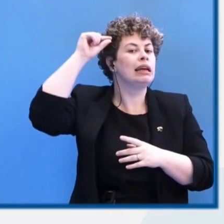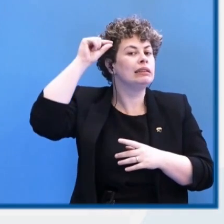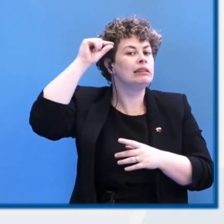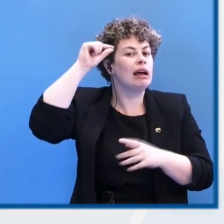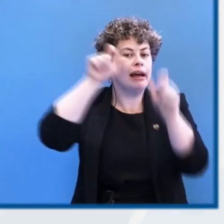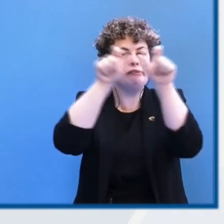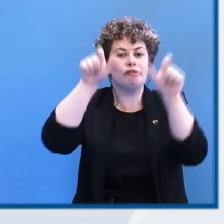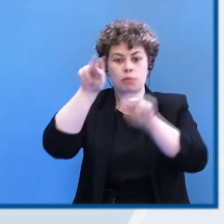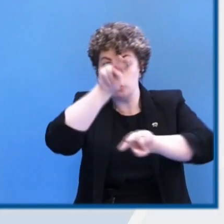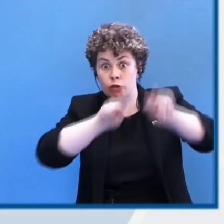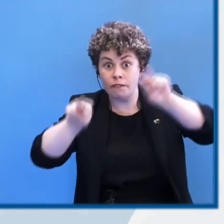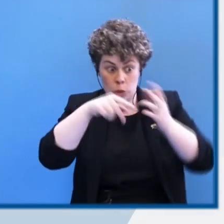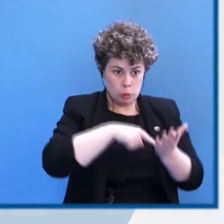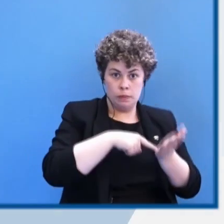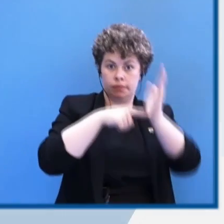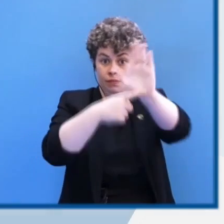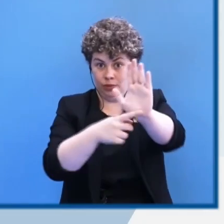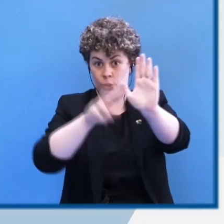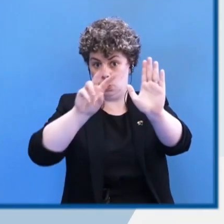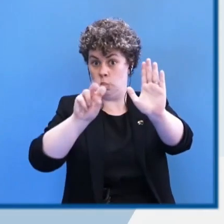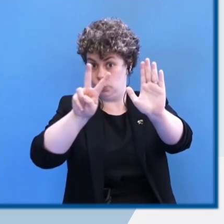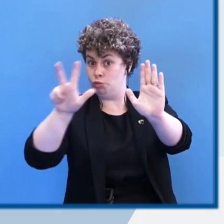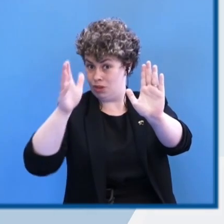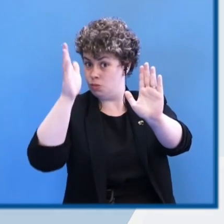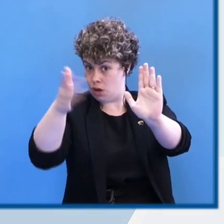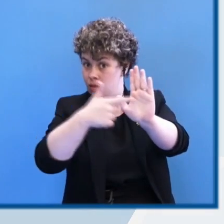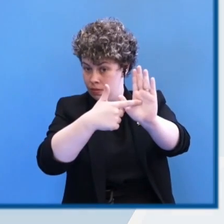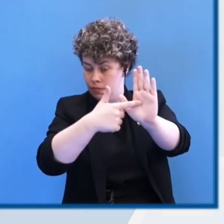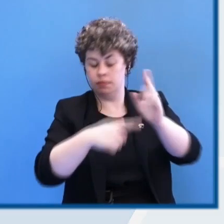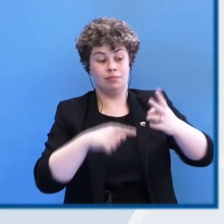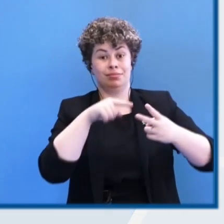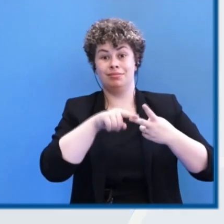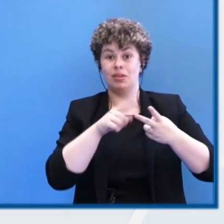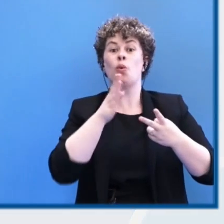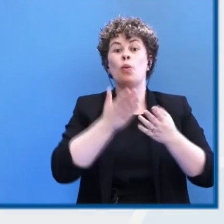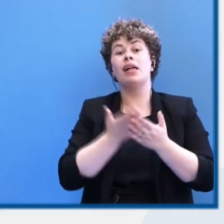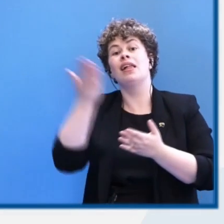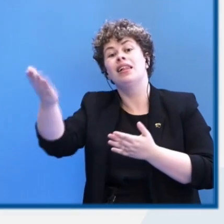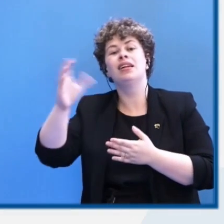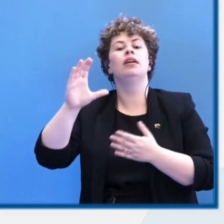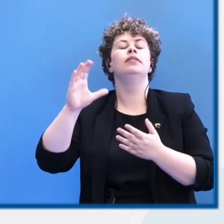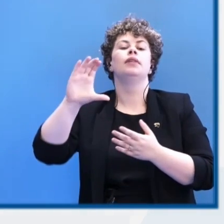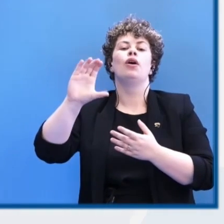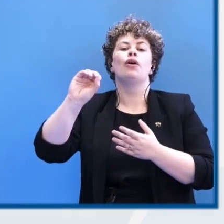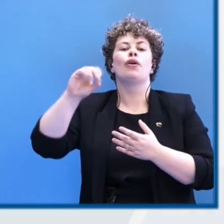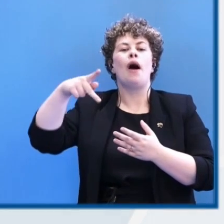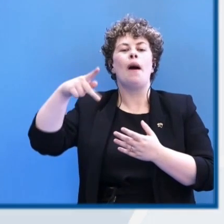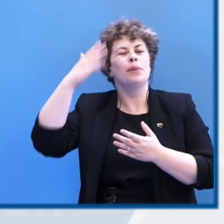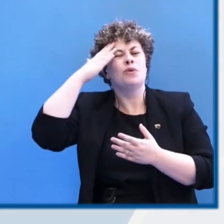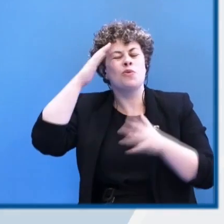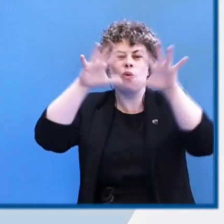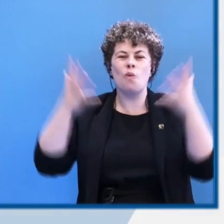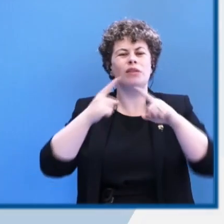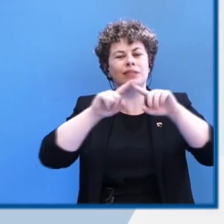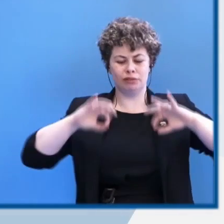Recommendations will also go from this platform to COP27, which of course is going to be convened in